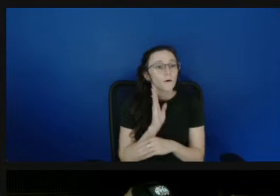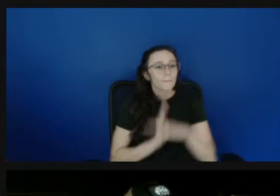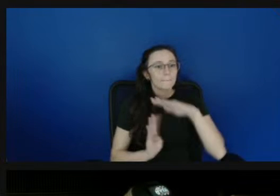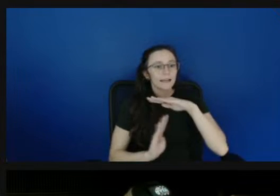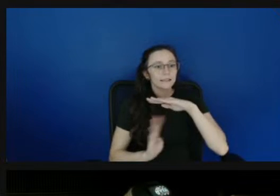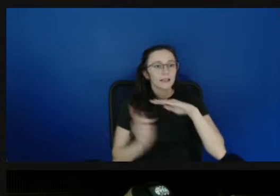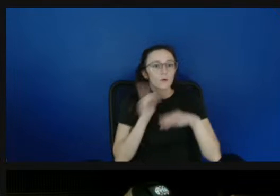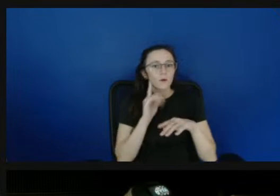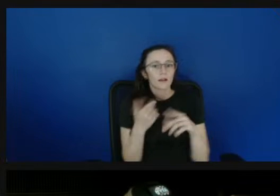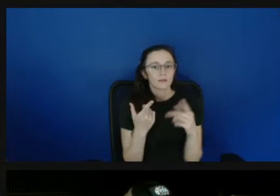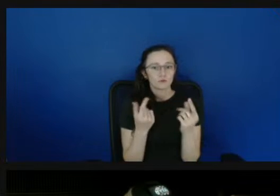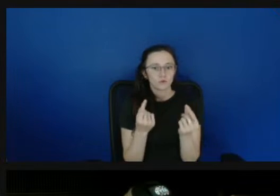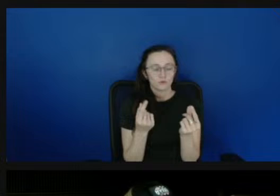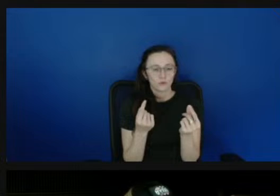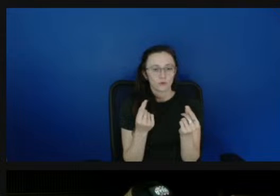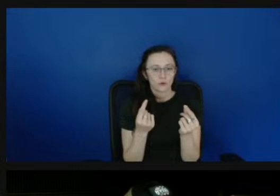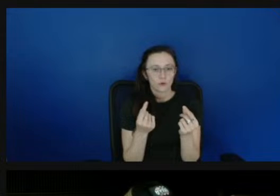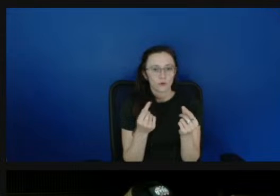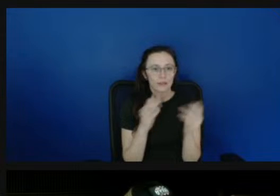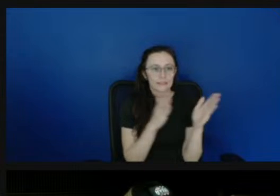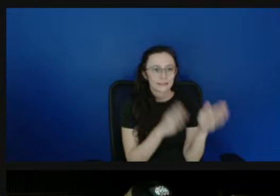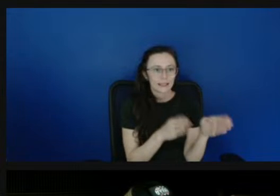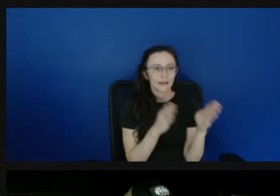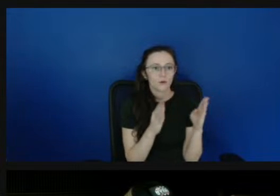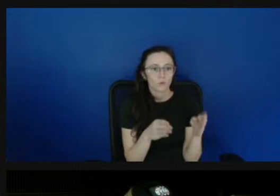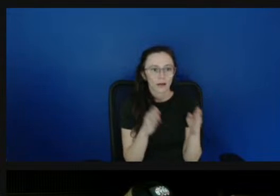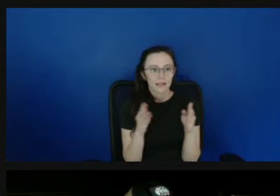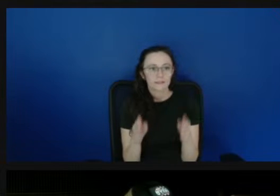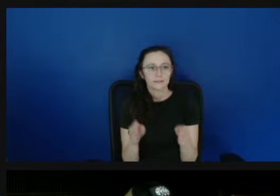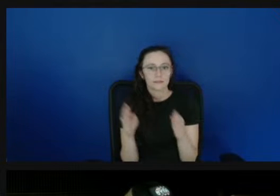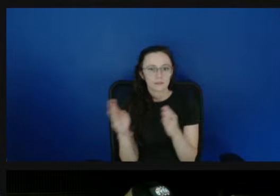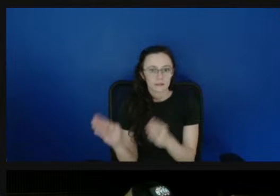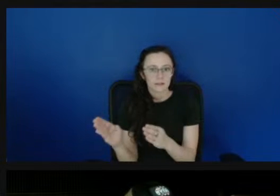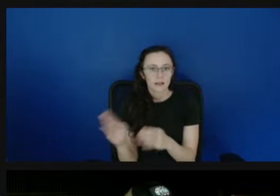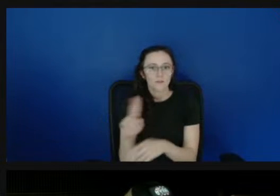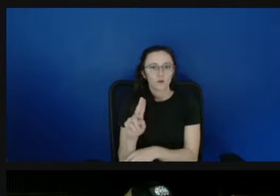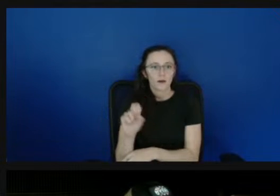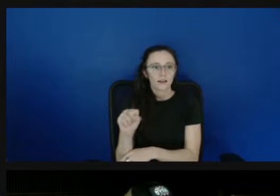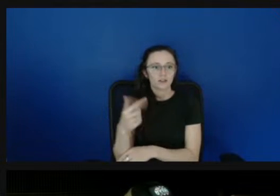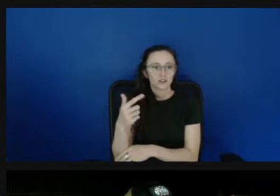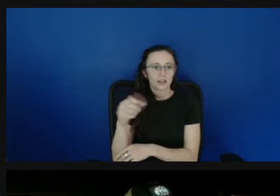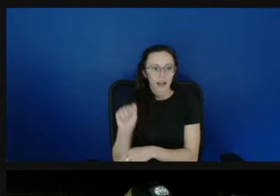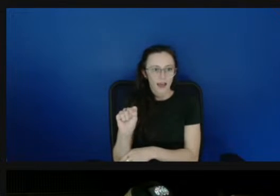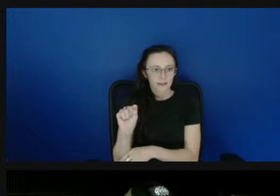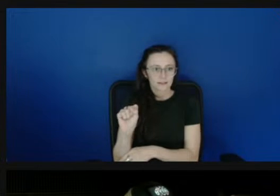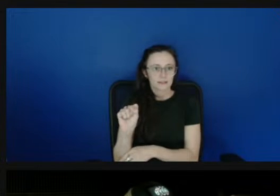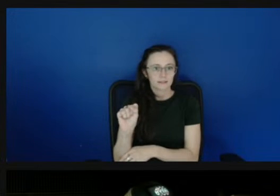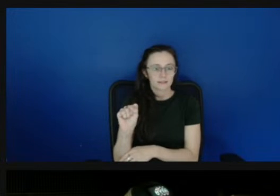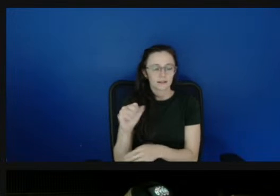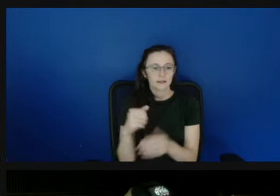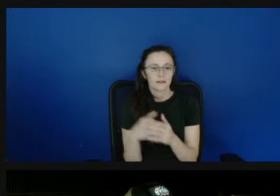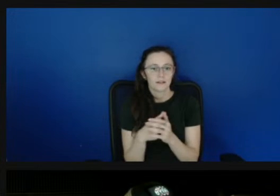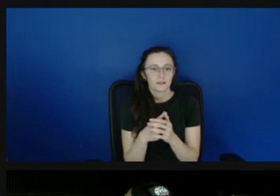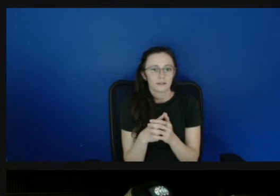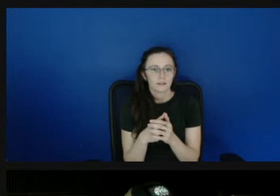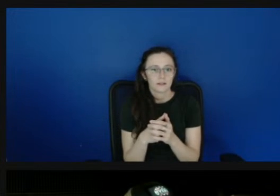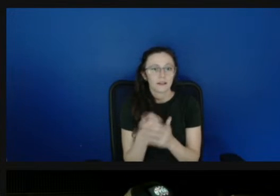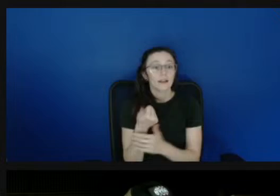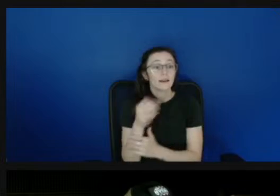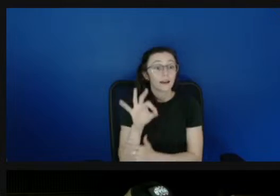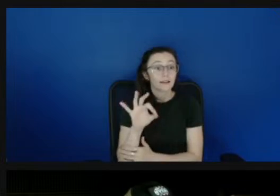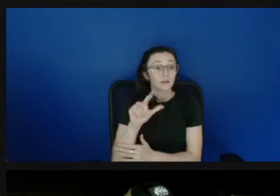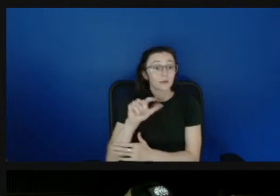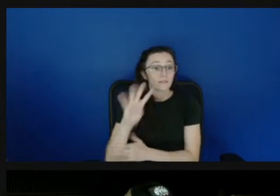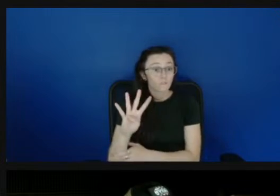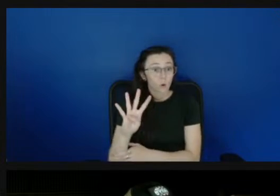through the sequence as it's put out on a USGS site. So the sources for this are the 1924 explosive eruption